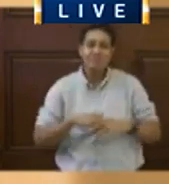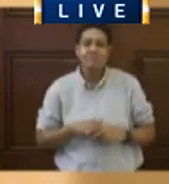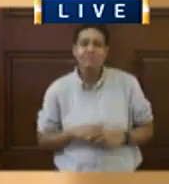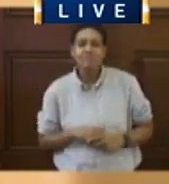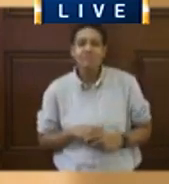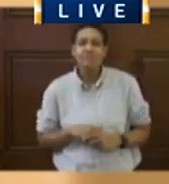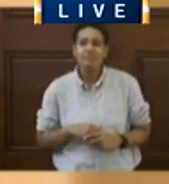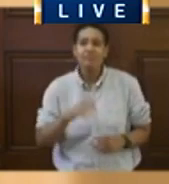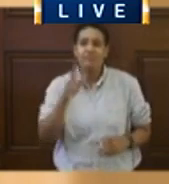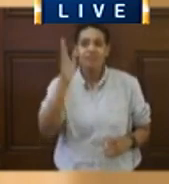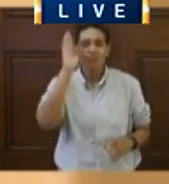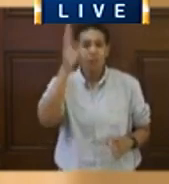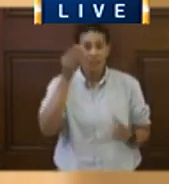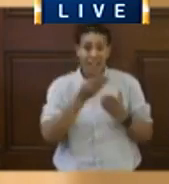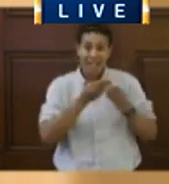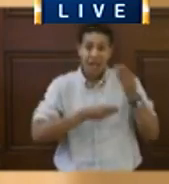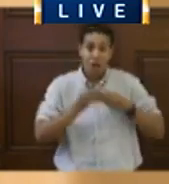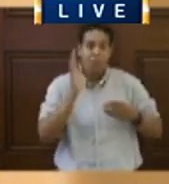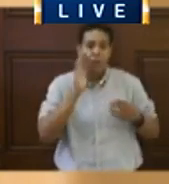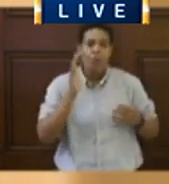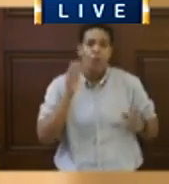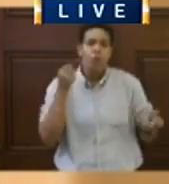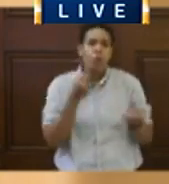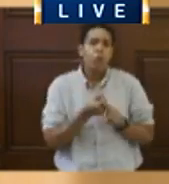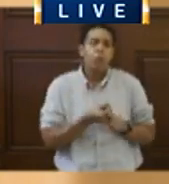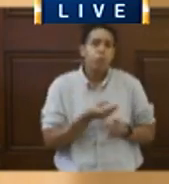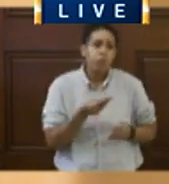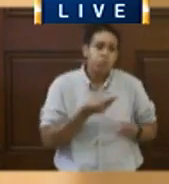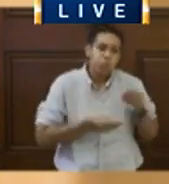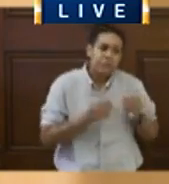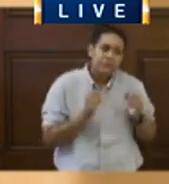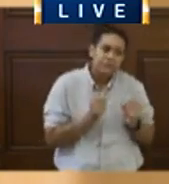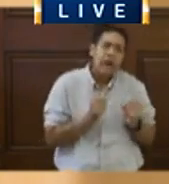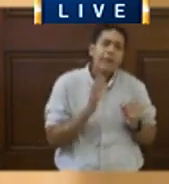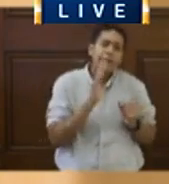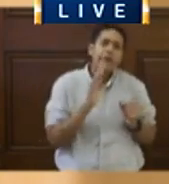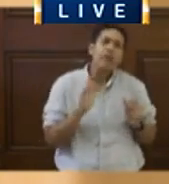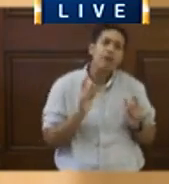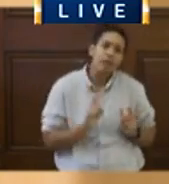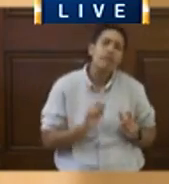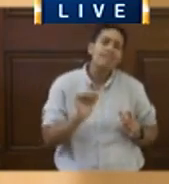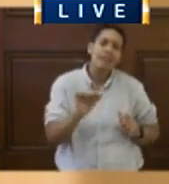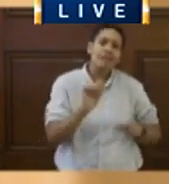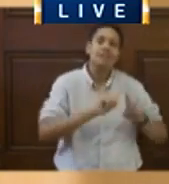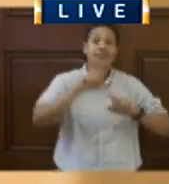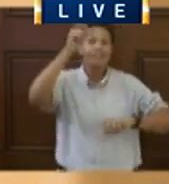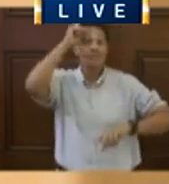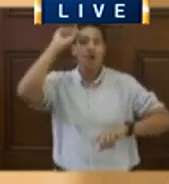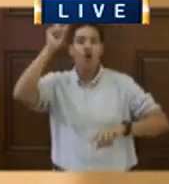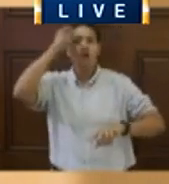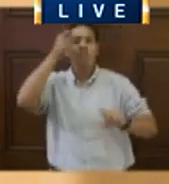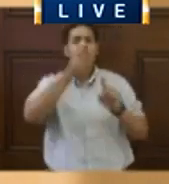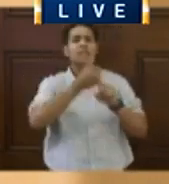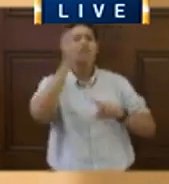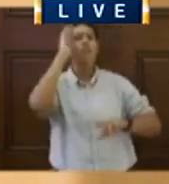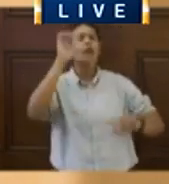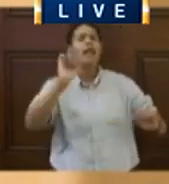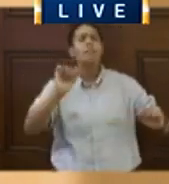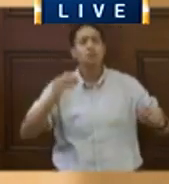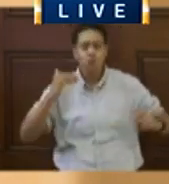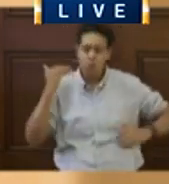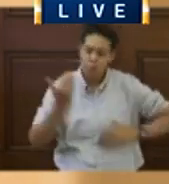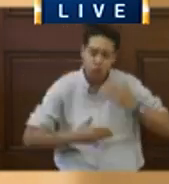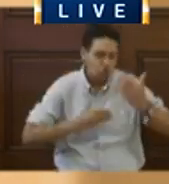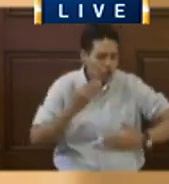hit, economically from this, but the government, will be able to cushion to some